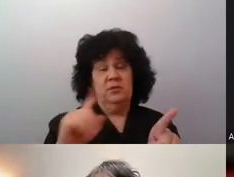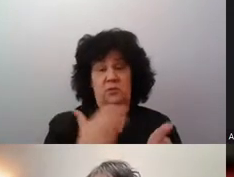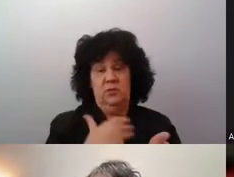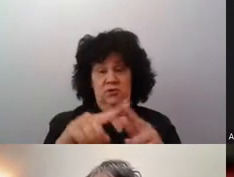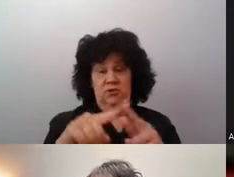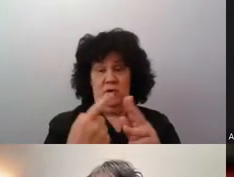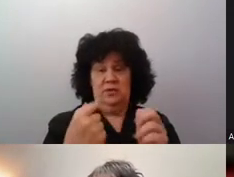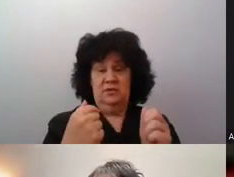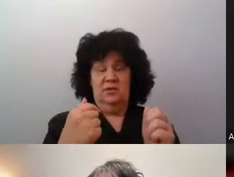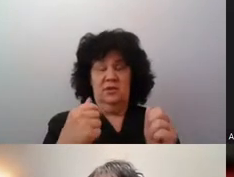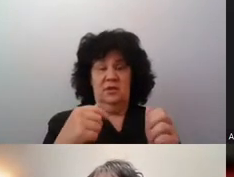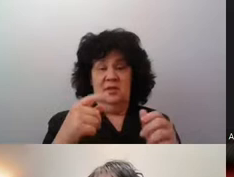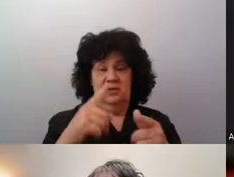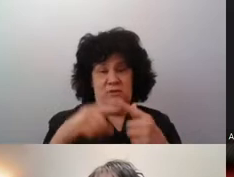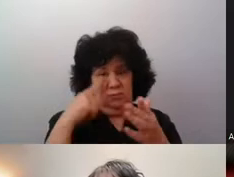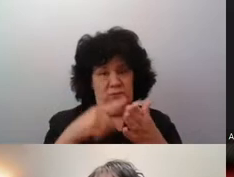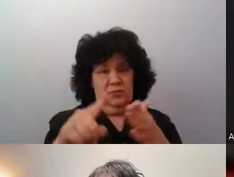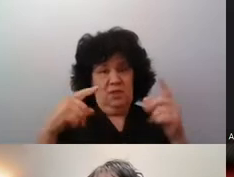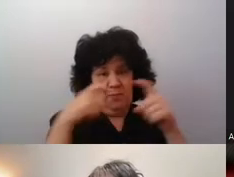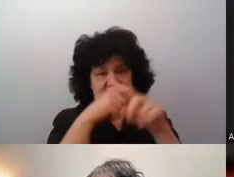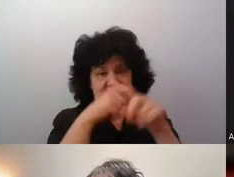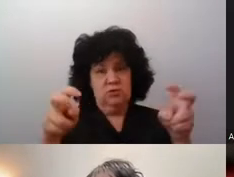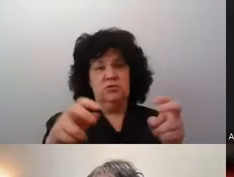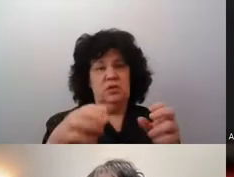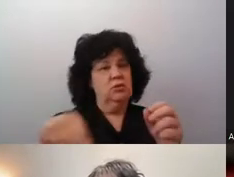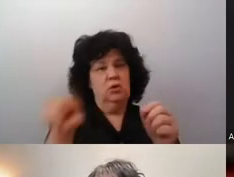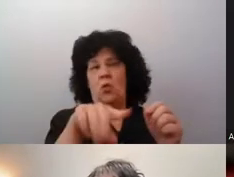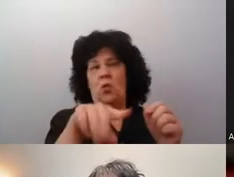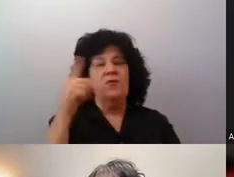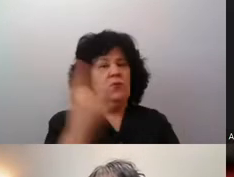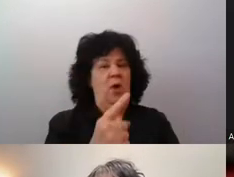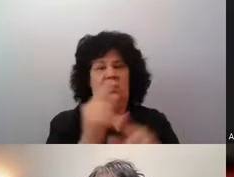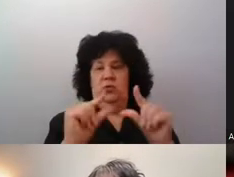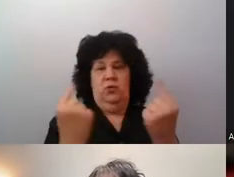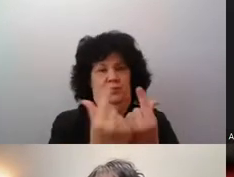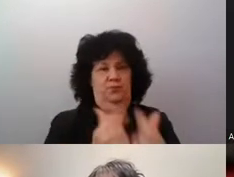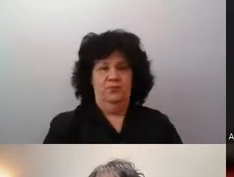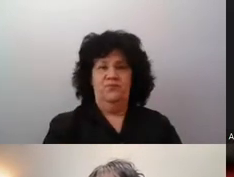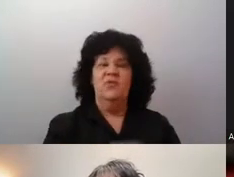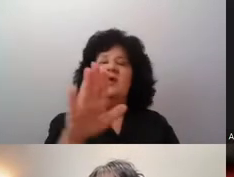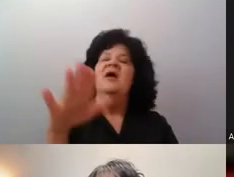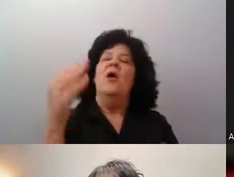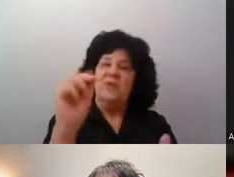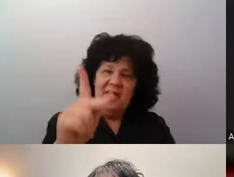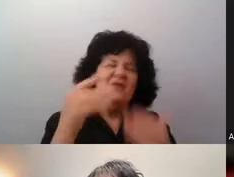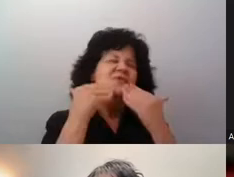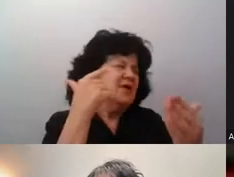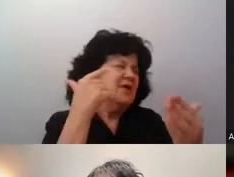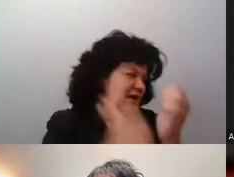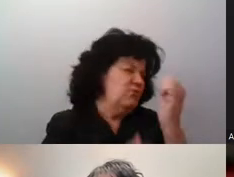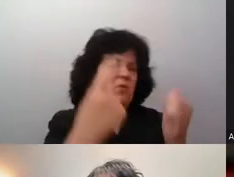with. So thank you so much. Just adding, just ditto. Thank you everyone again for your time and volunteering your time, and look forward